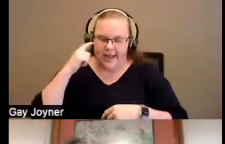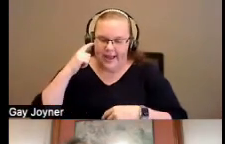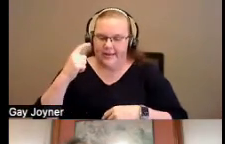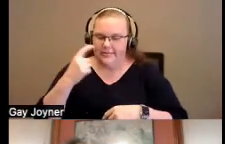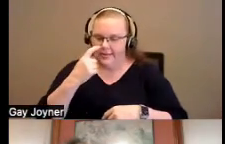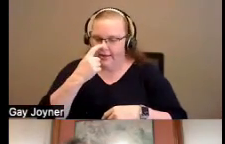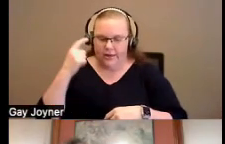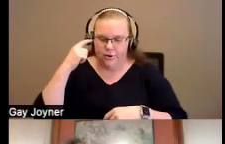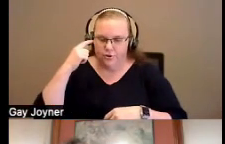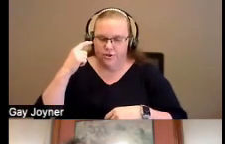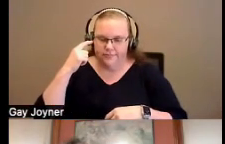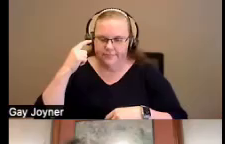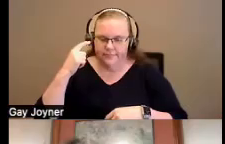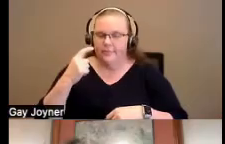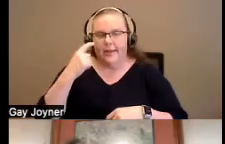hands,